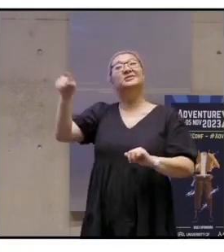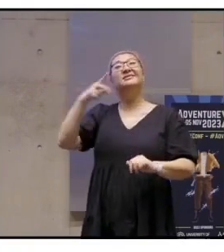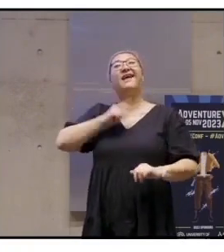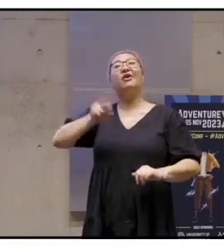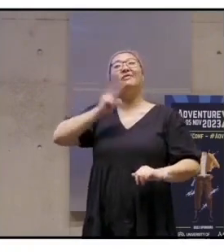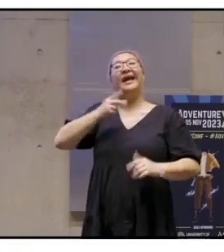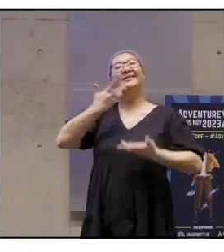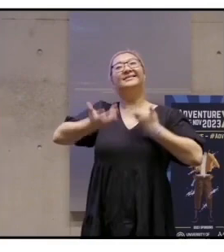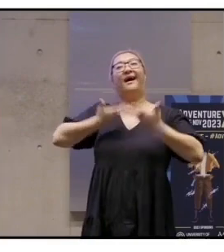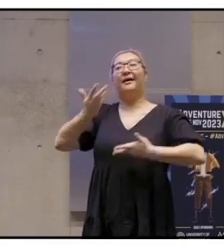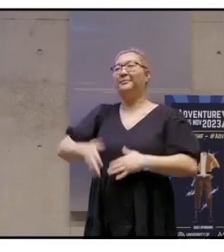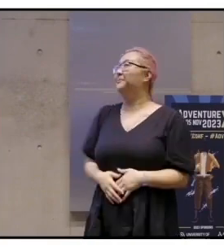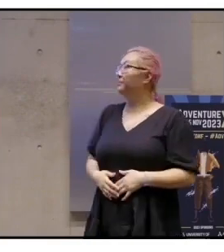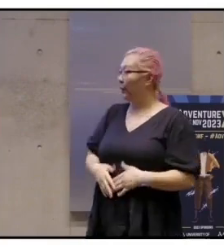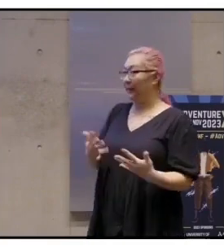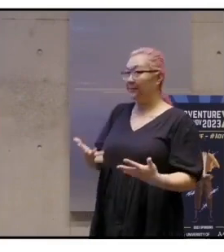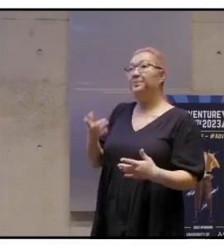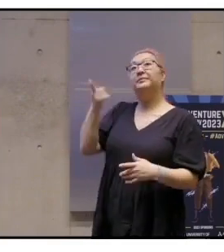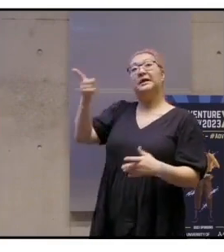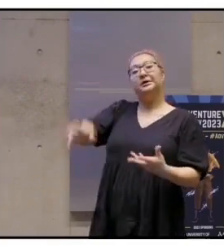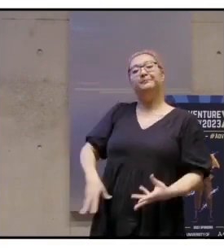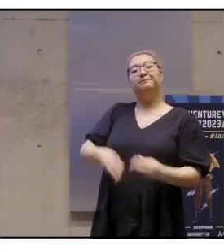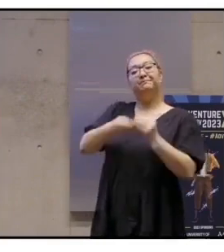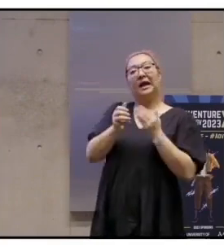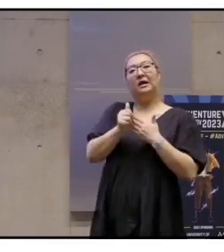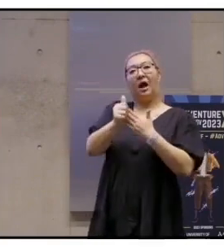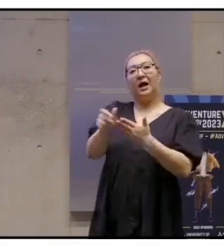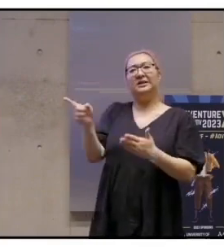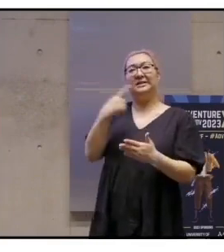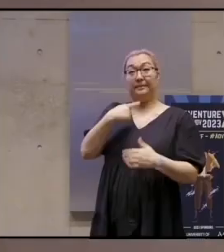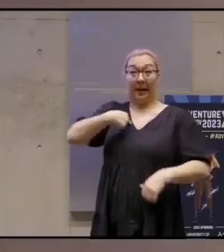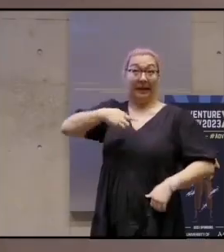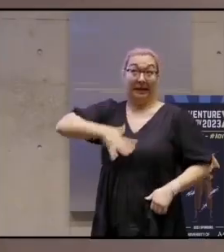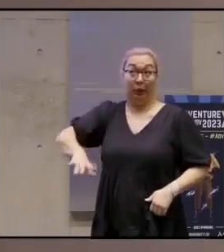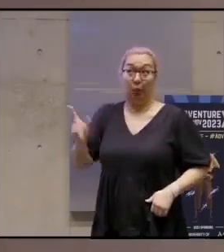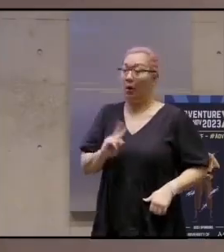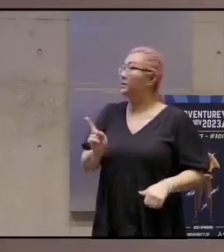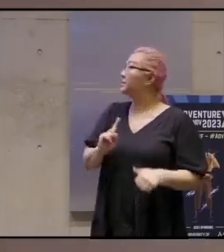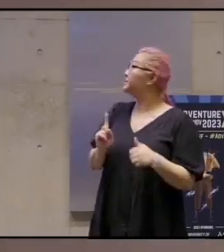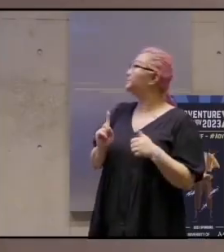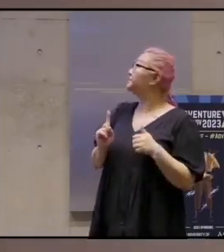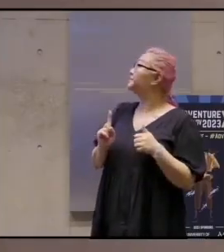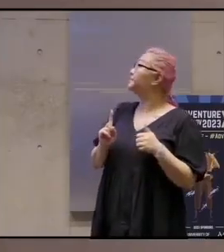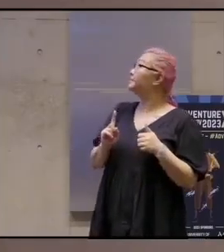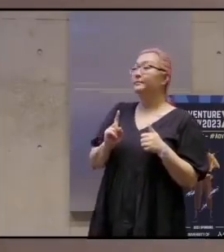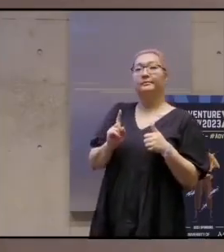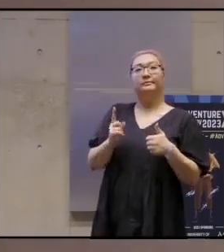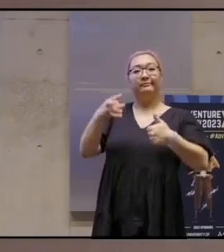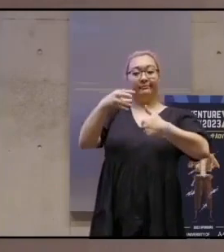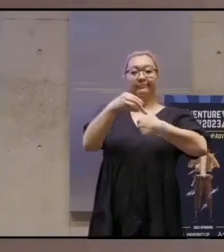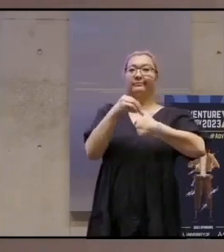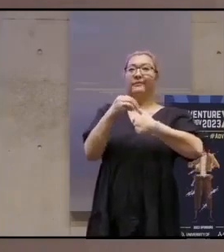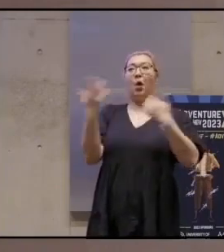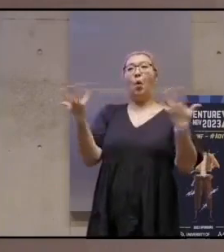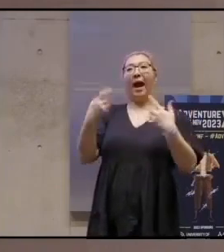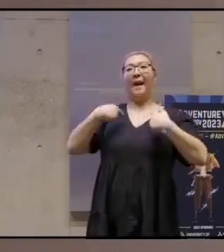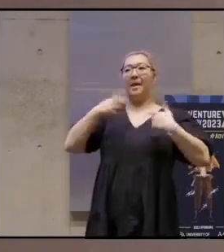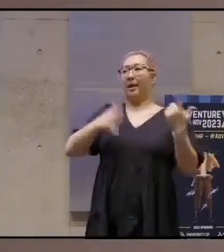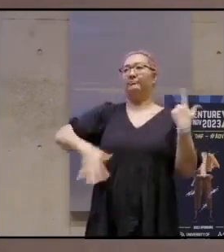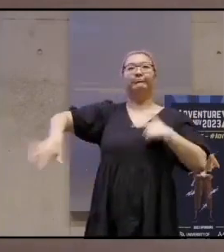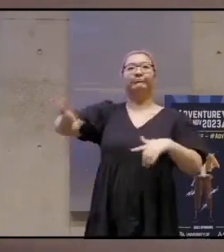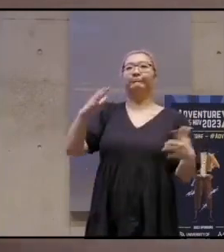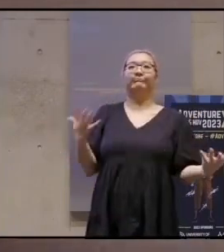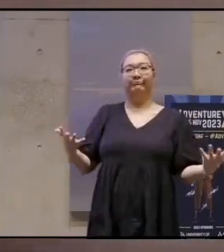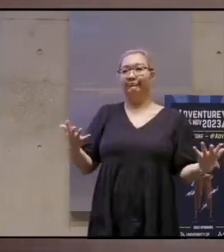know who I am. You've sent me my character sheet, but like, am I in a cave, a pub? A forest, that is all going to